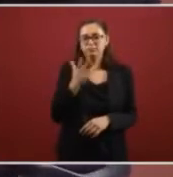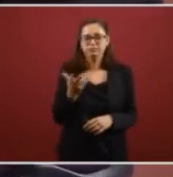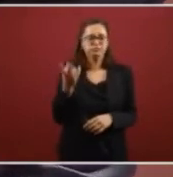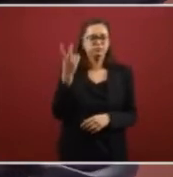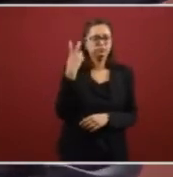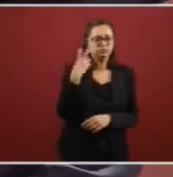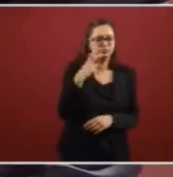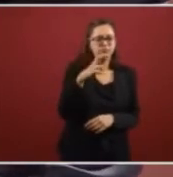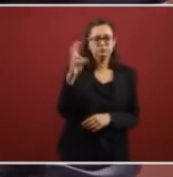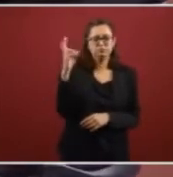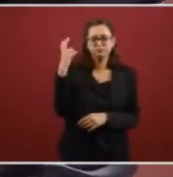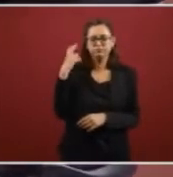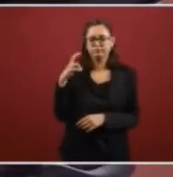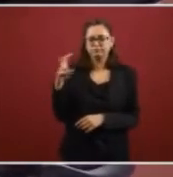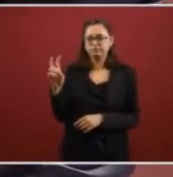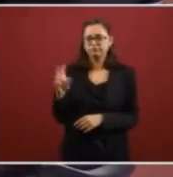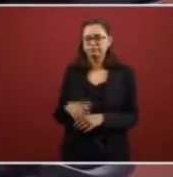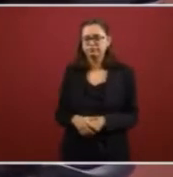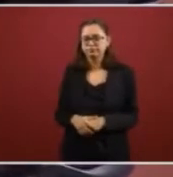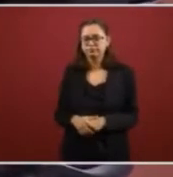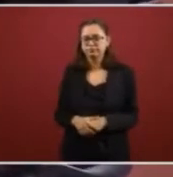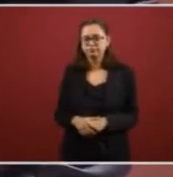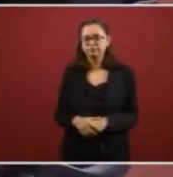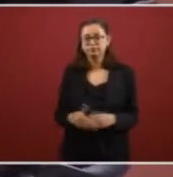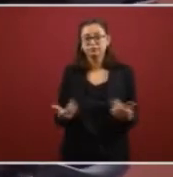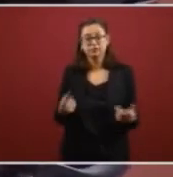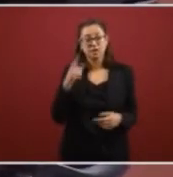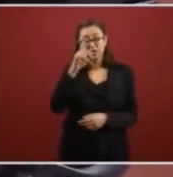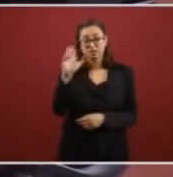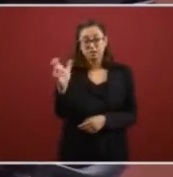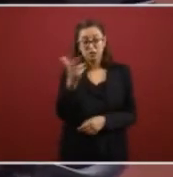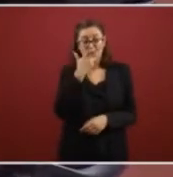Chihuahua, and to travel to Chepe,